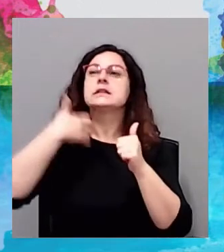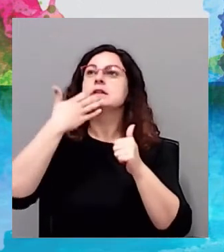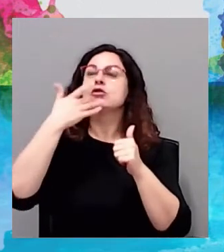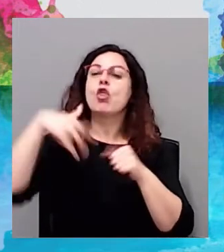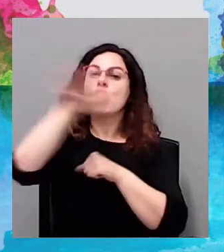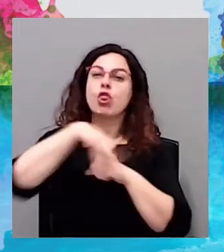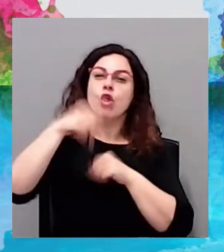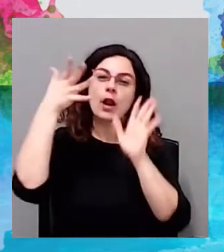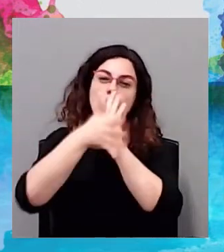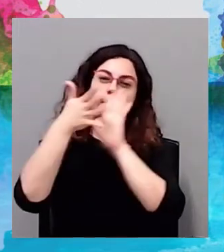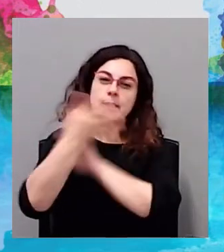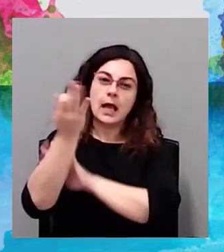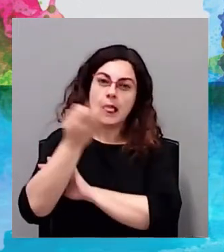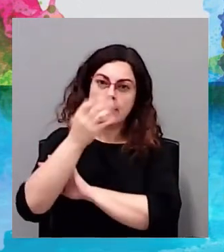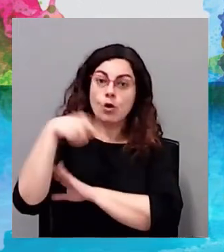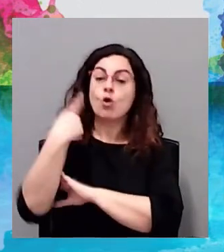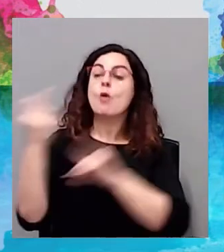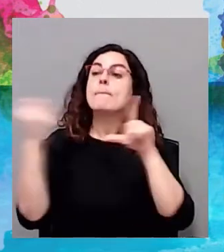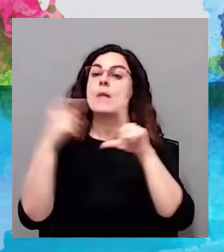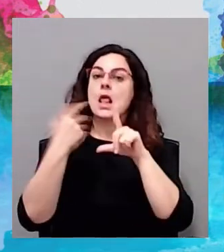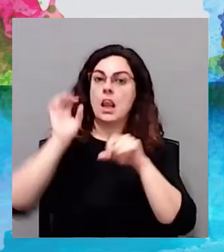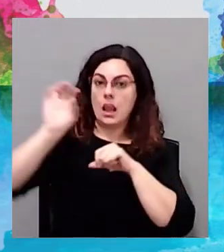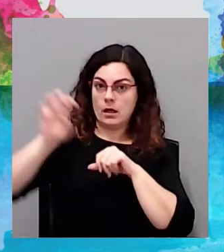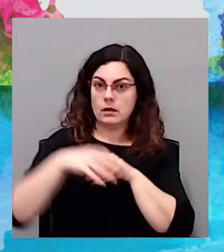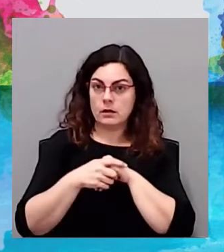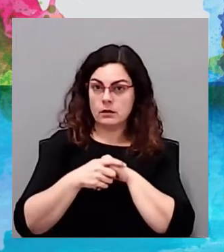we can see different ways to describe a